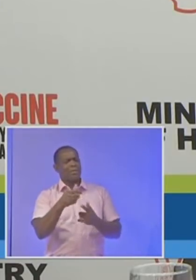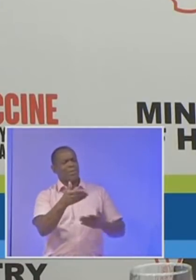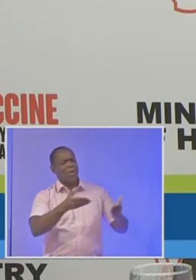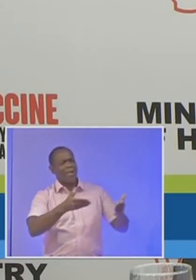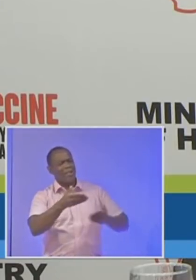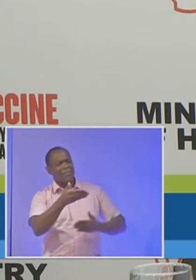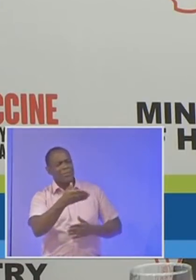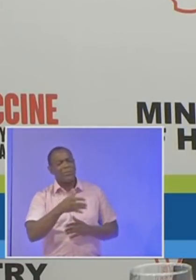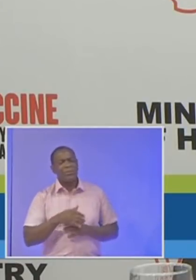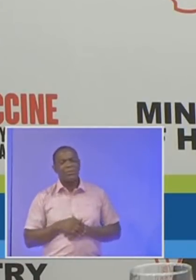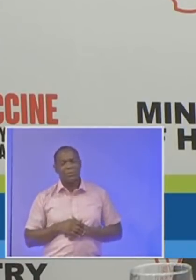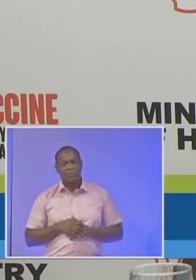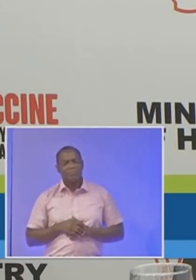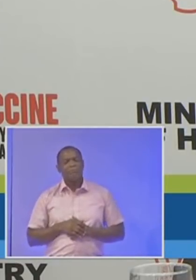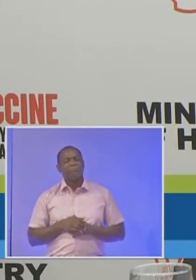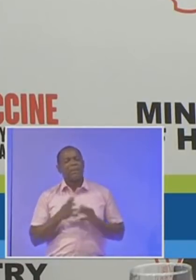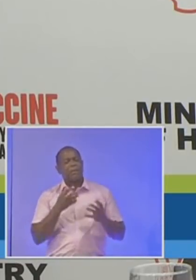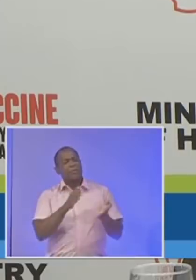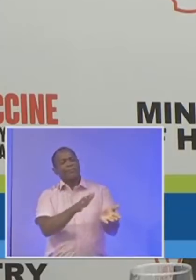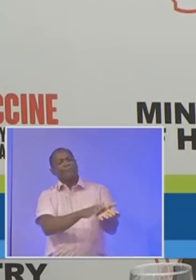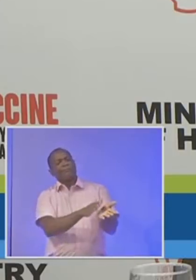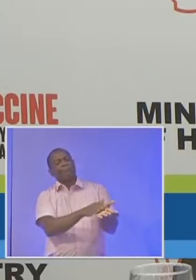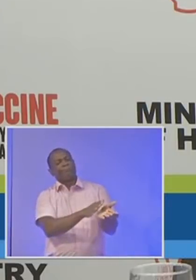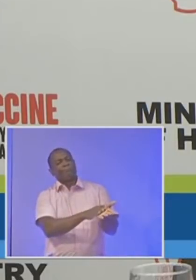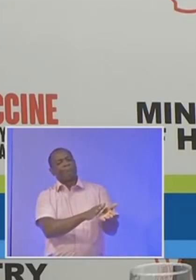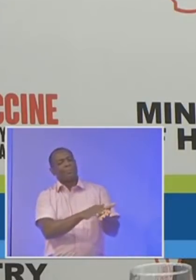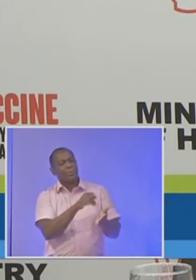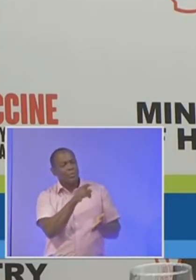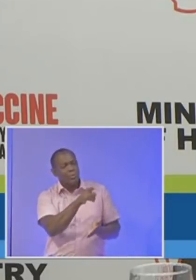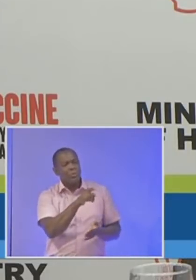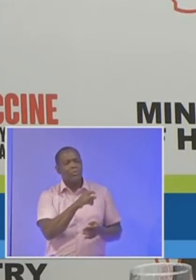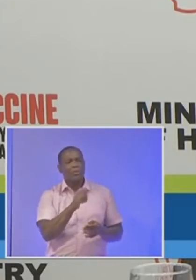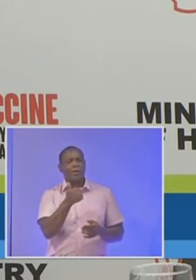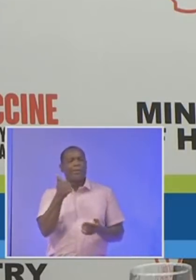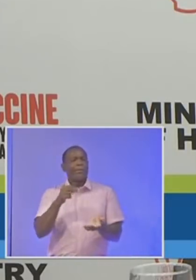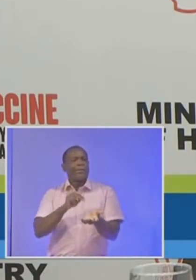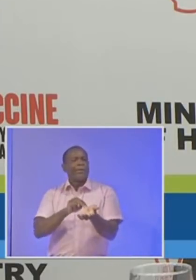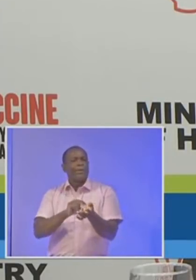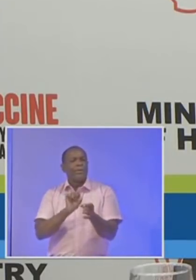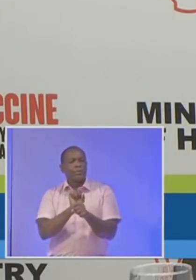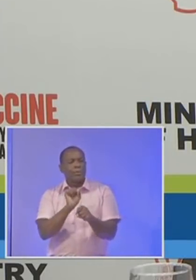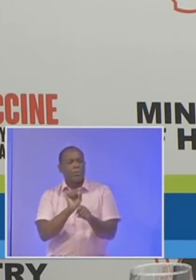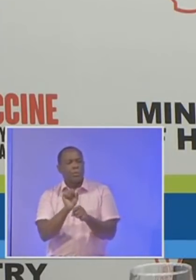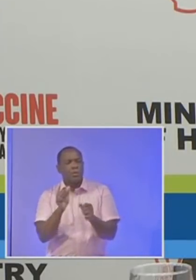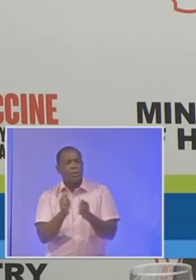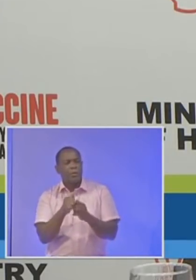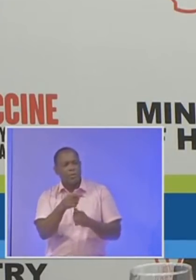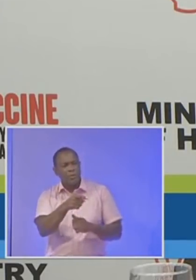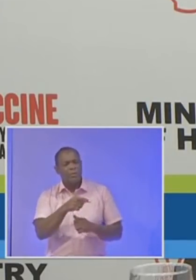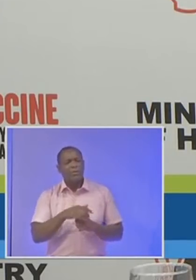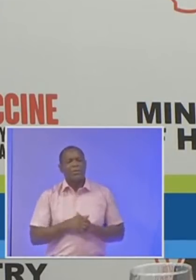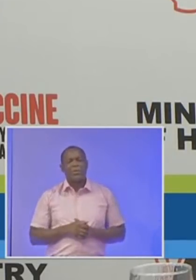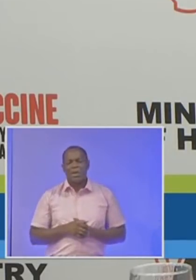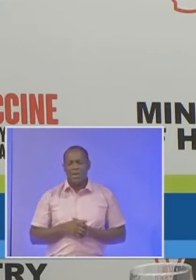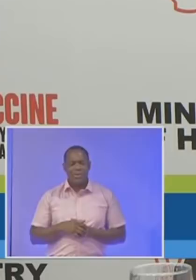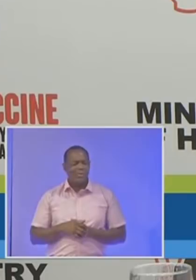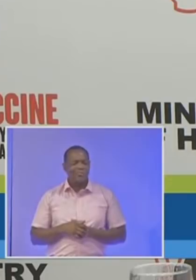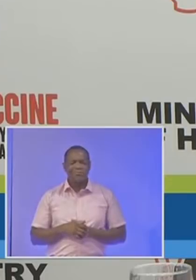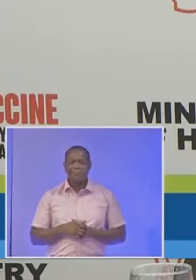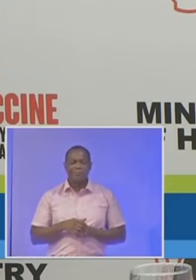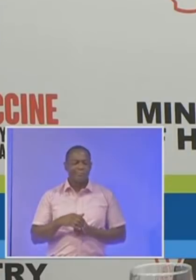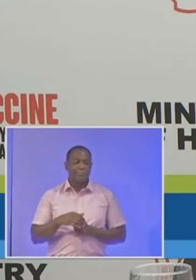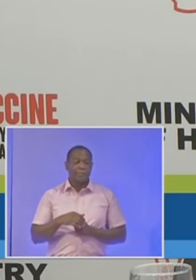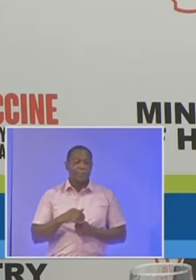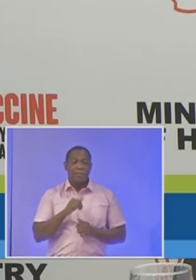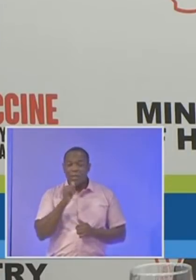country for your dedication to duty over the past 2 years. Not only nursing, but every single category of healthcare